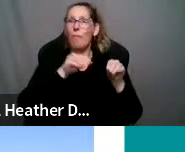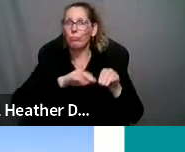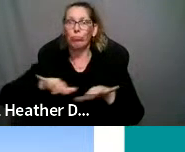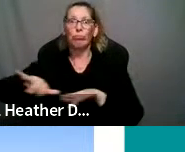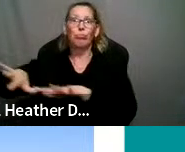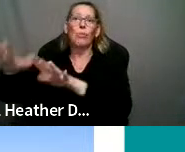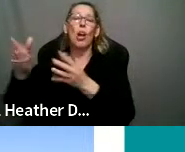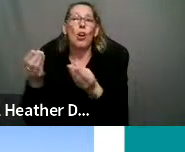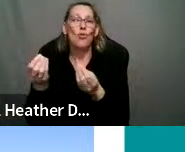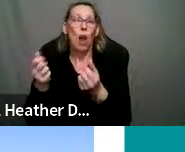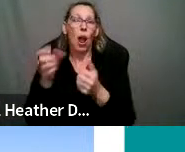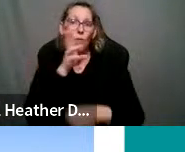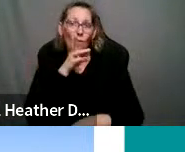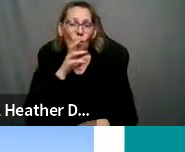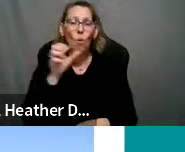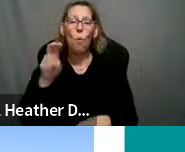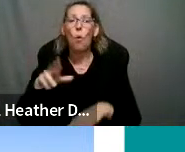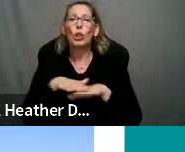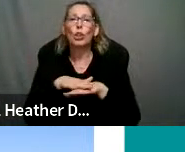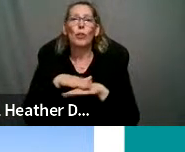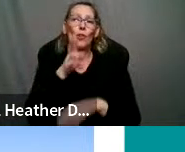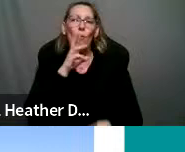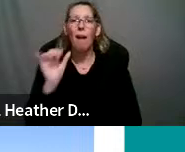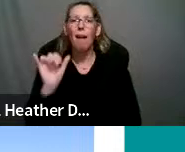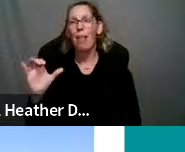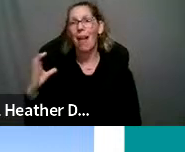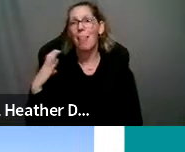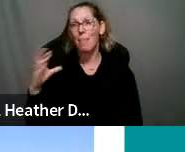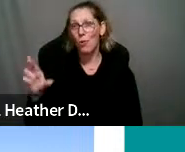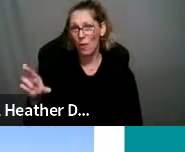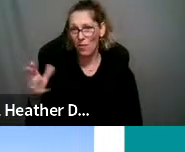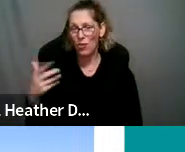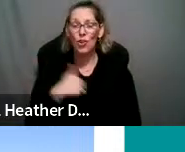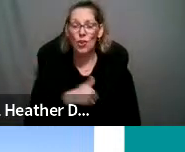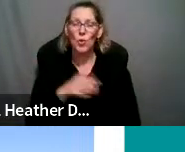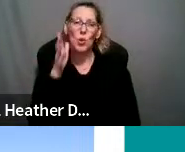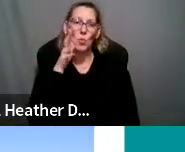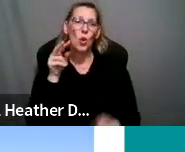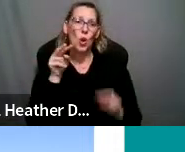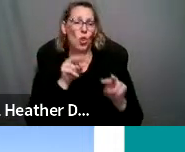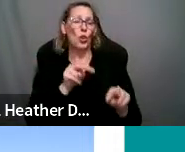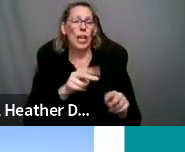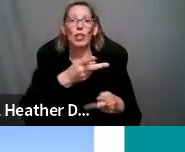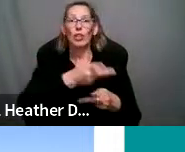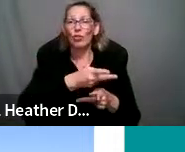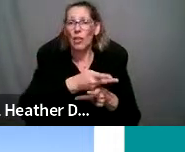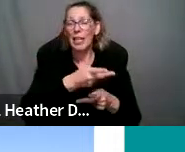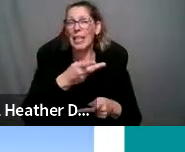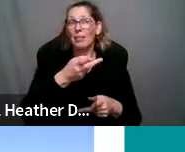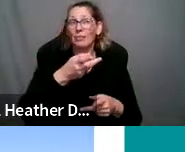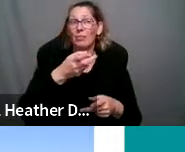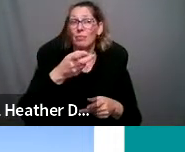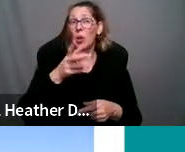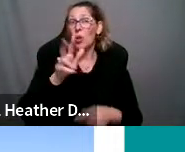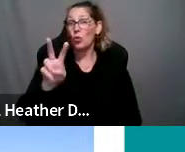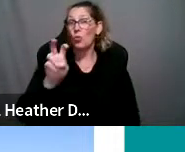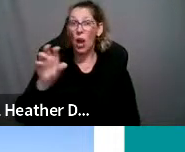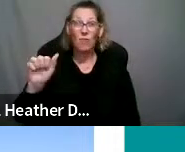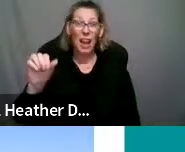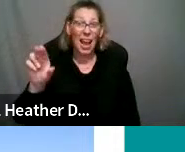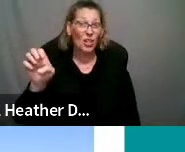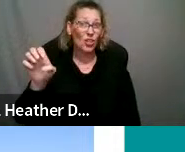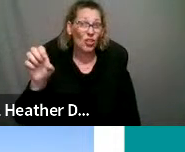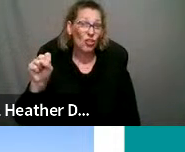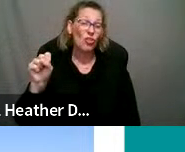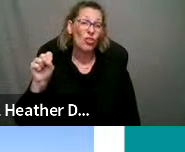either our groundwater or surface waters like the Columbia River. We'd be looking at treating nearly 200 acres